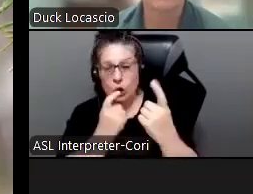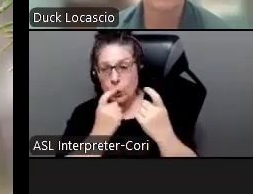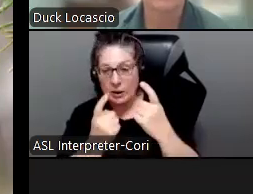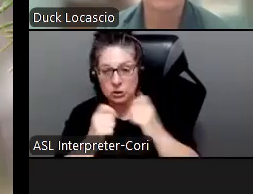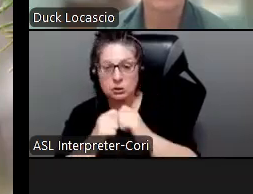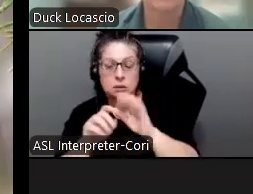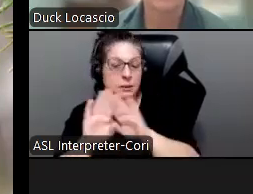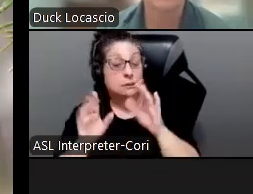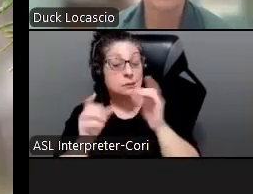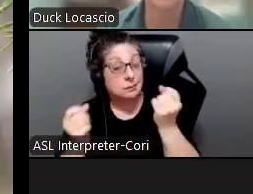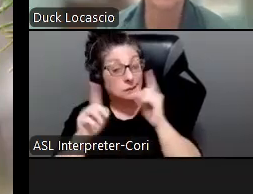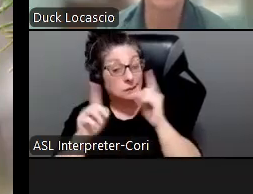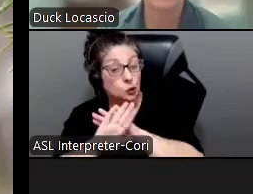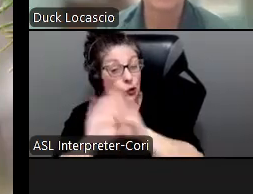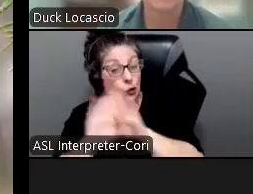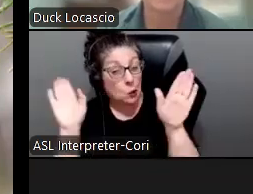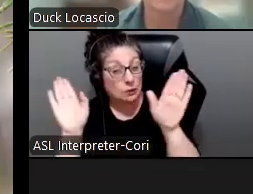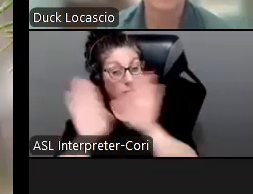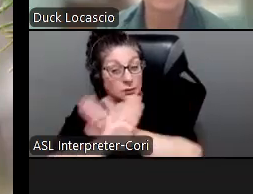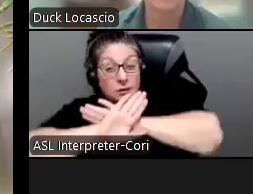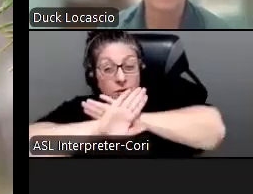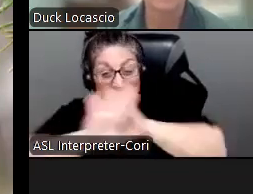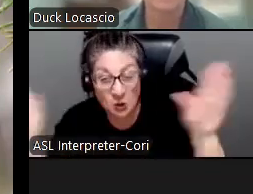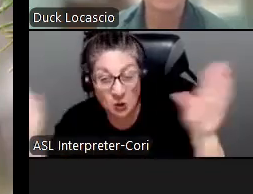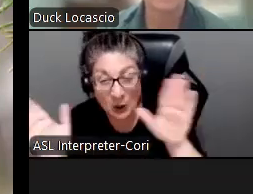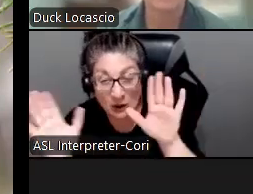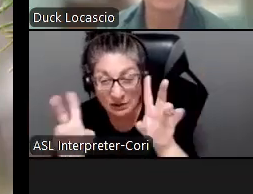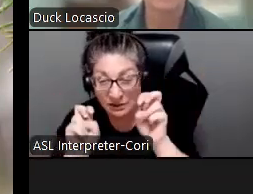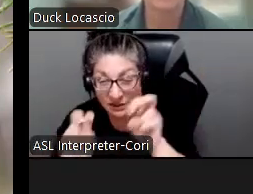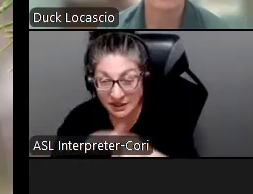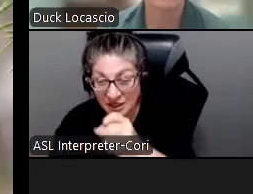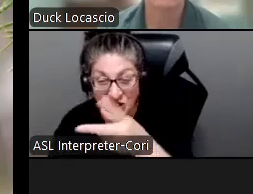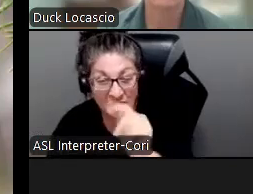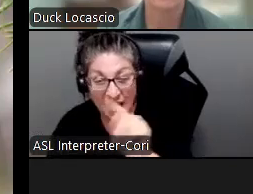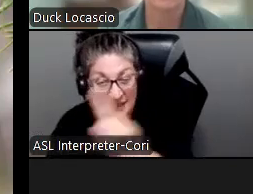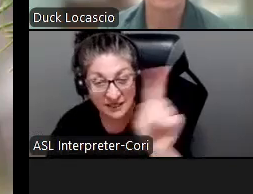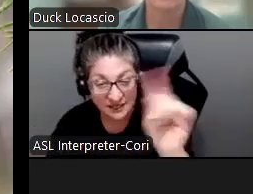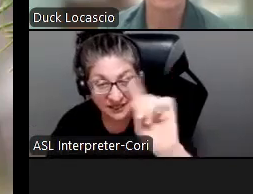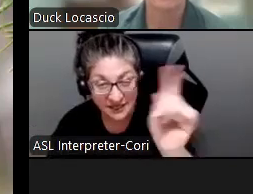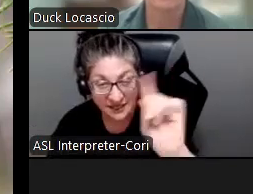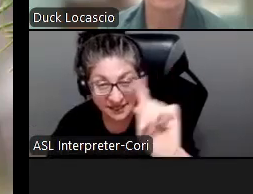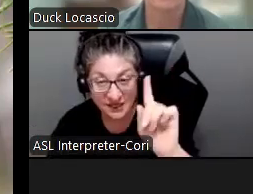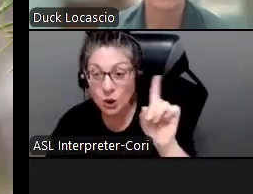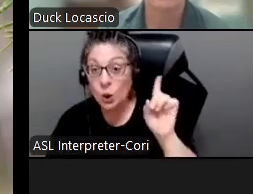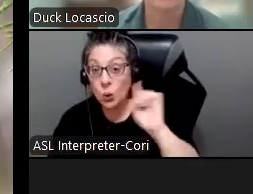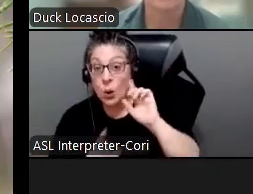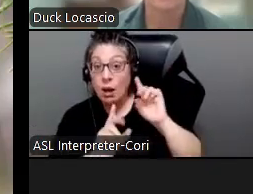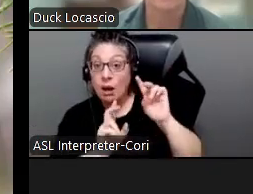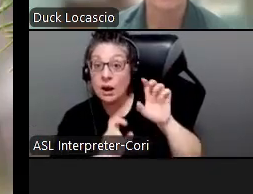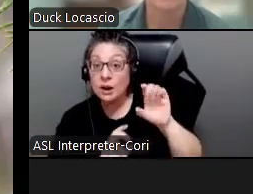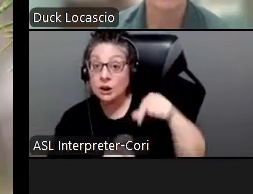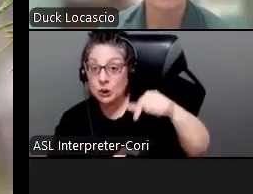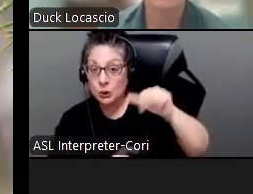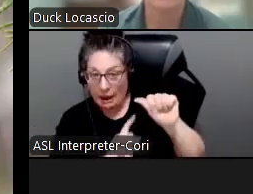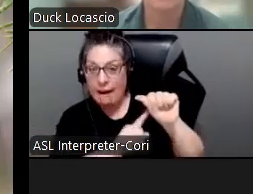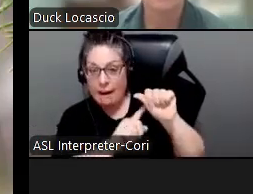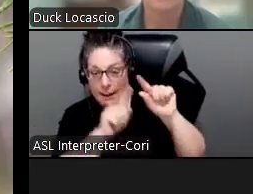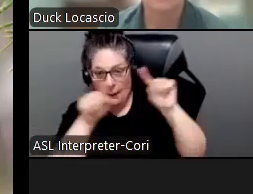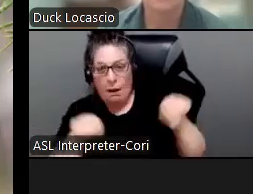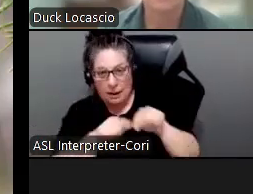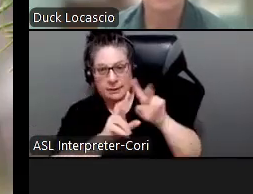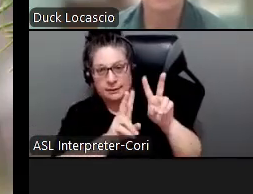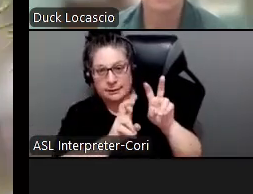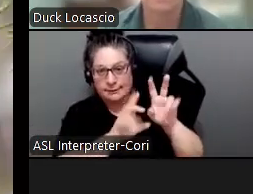but do not put your questions in the chat. Please put your questions in the Q&A box, which you can